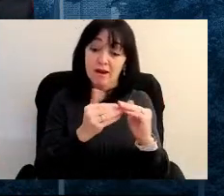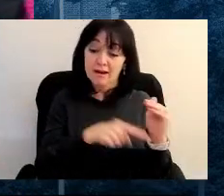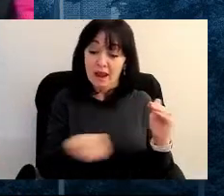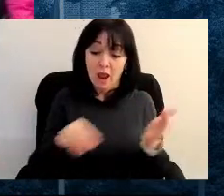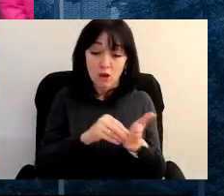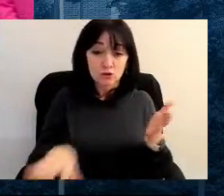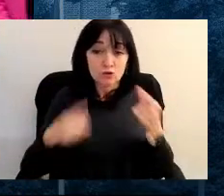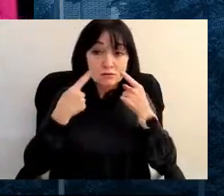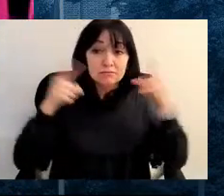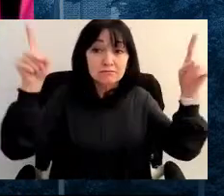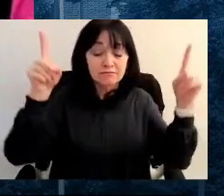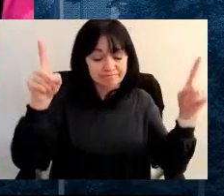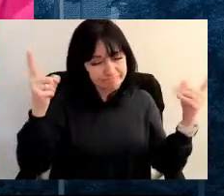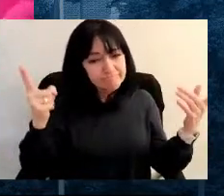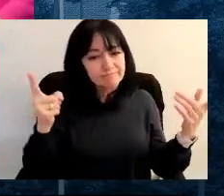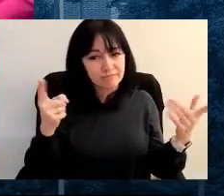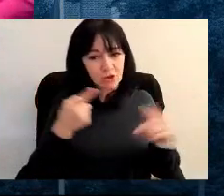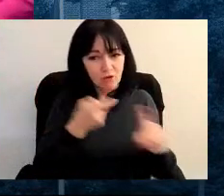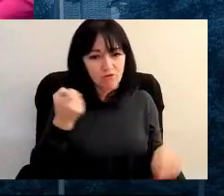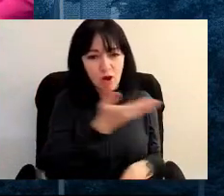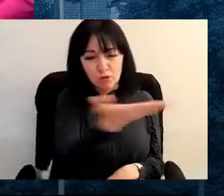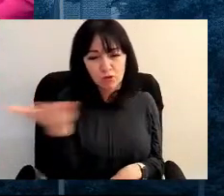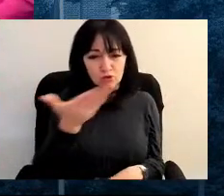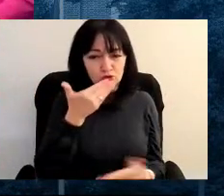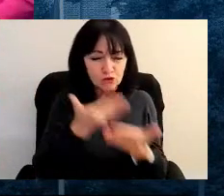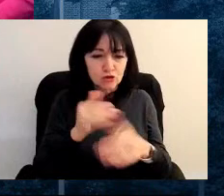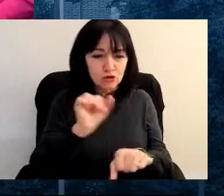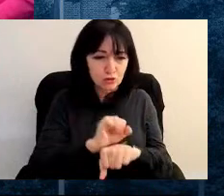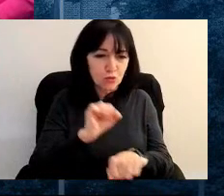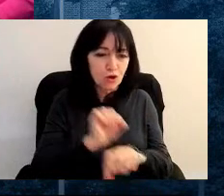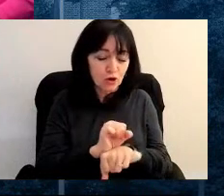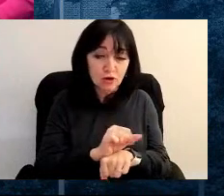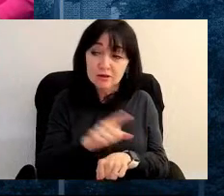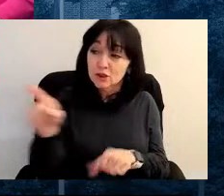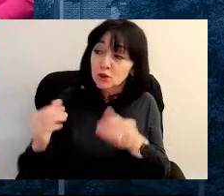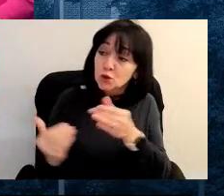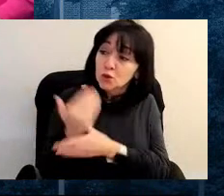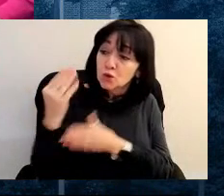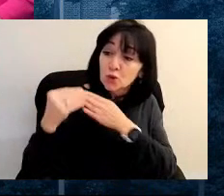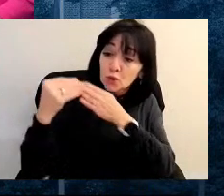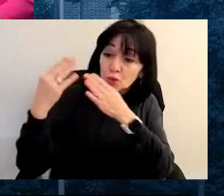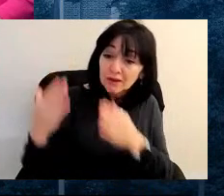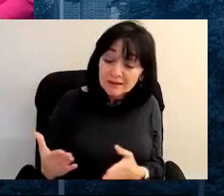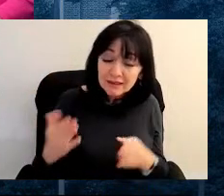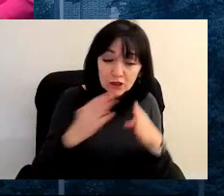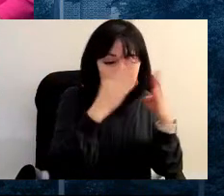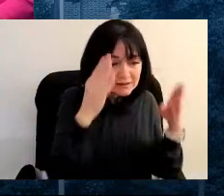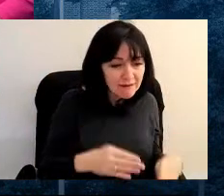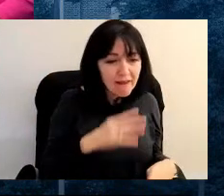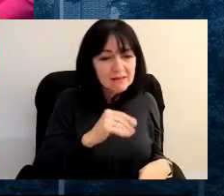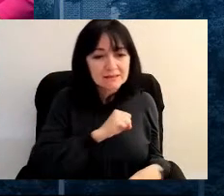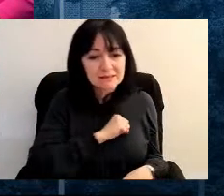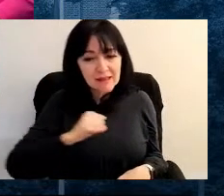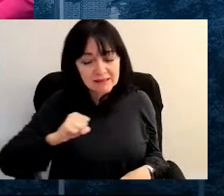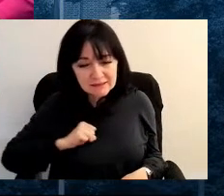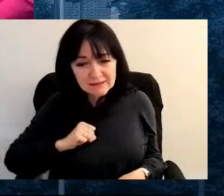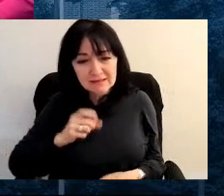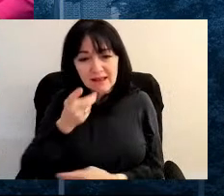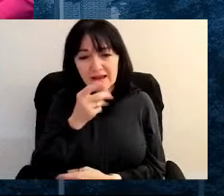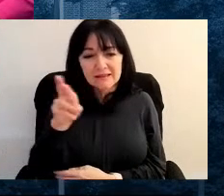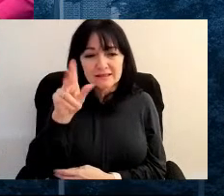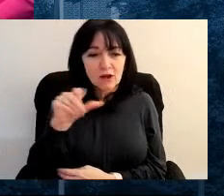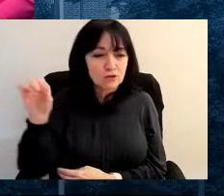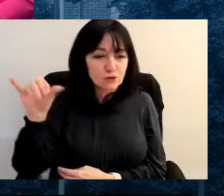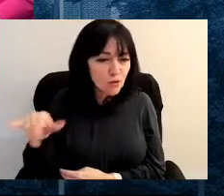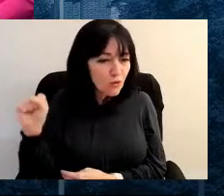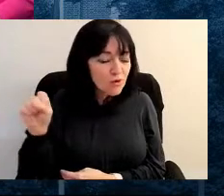in particular, legislative leaders, committee leaders, new leaders in the House and the Senate. Dr. Alois, thank you to